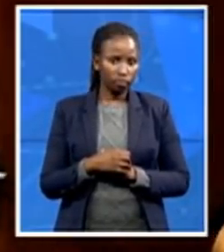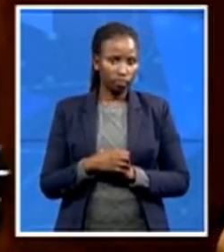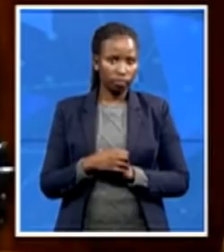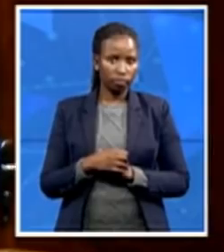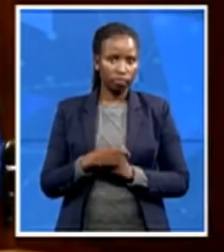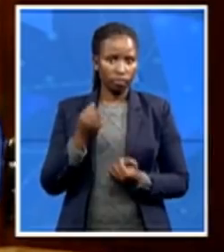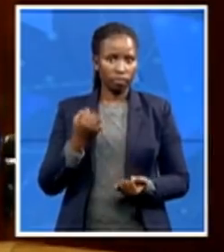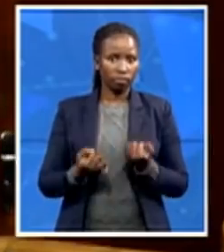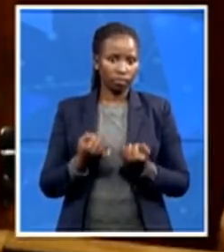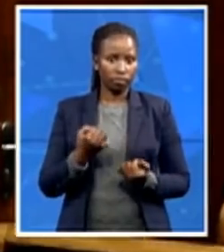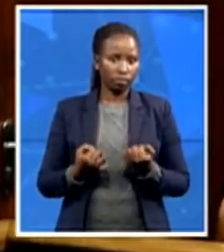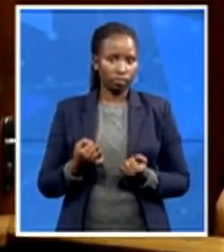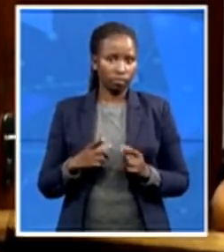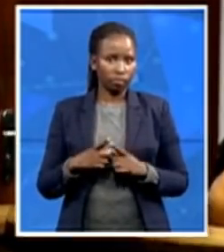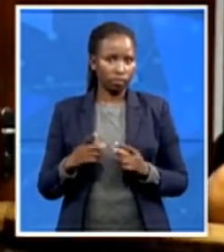Worship.